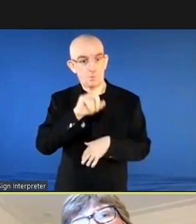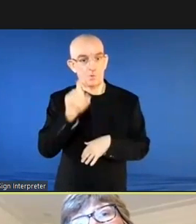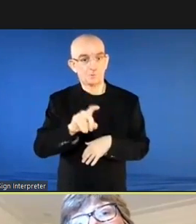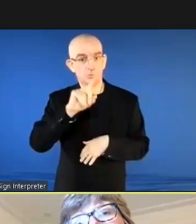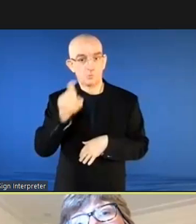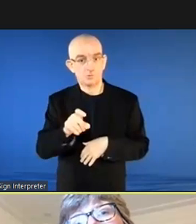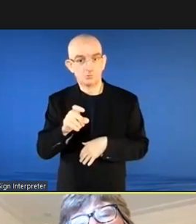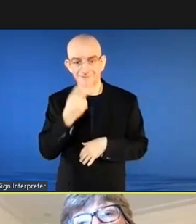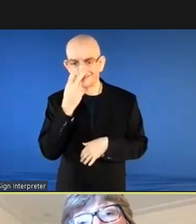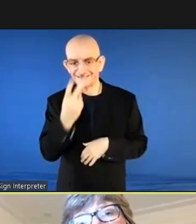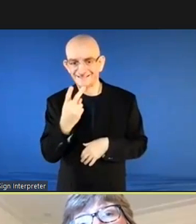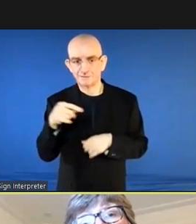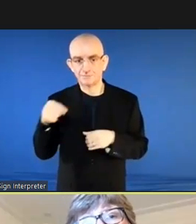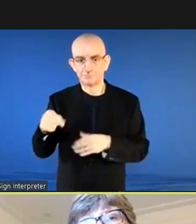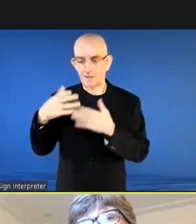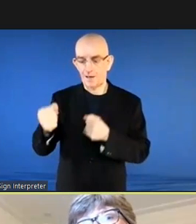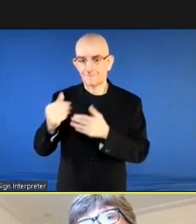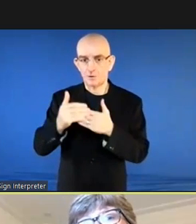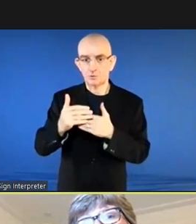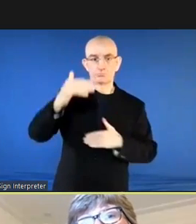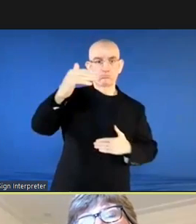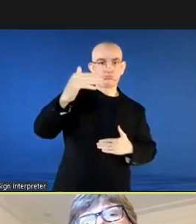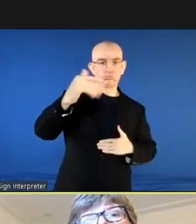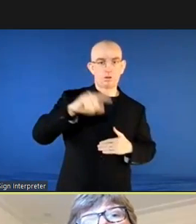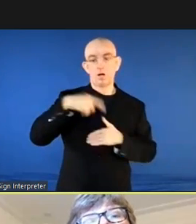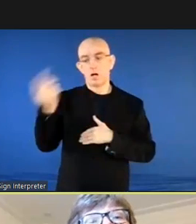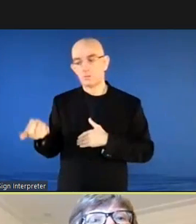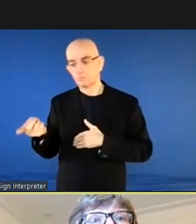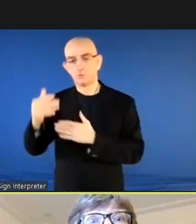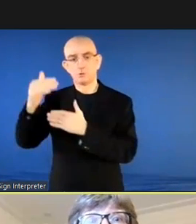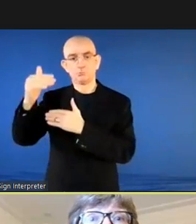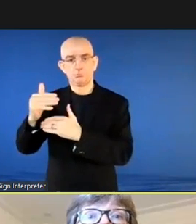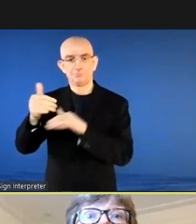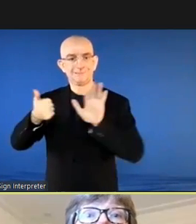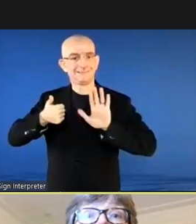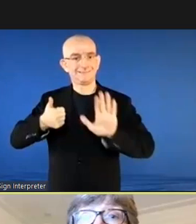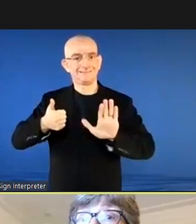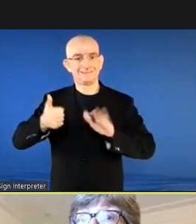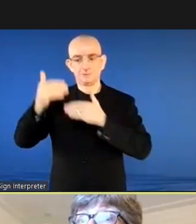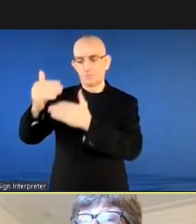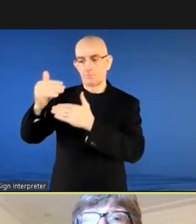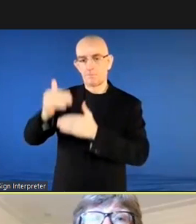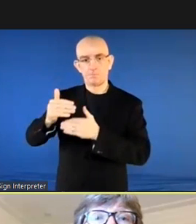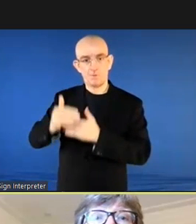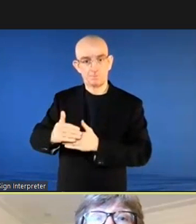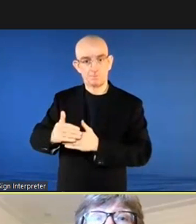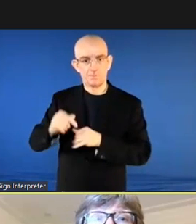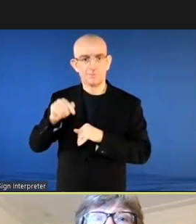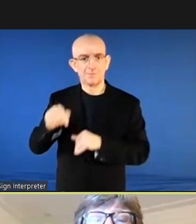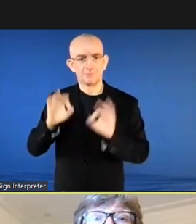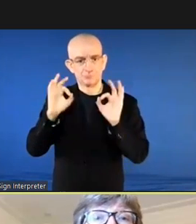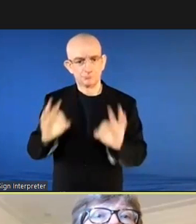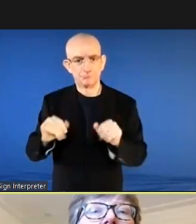include questions on psychosocial disability as well. And these can be used in surveys and